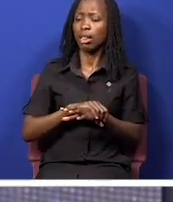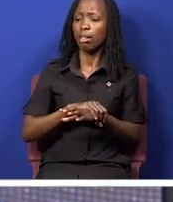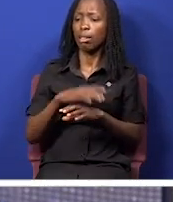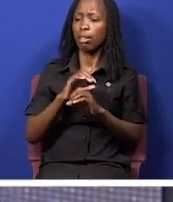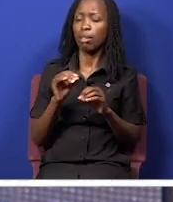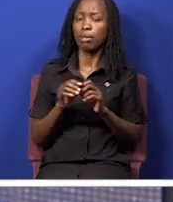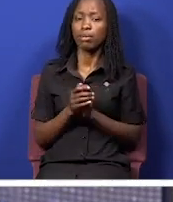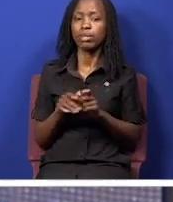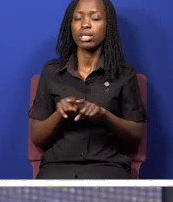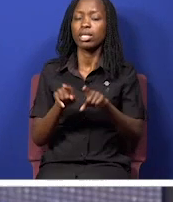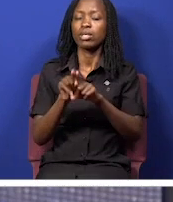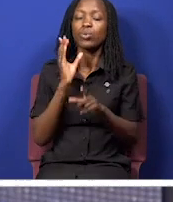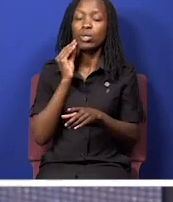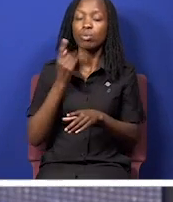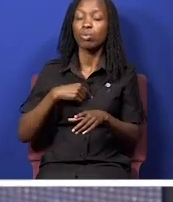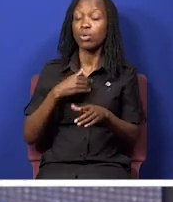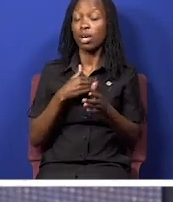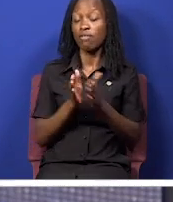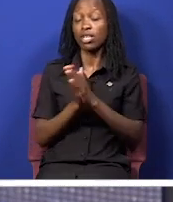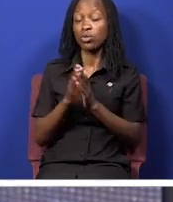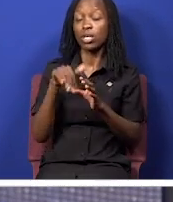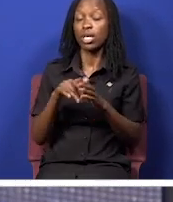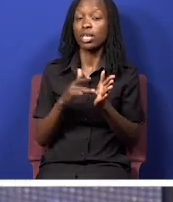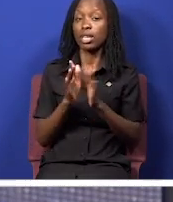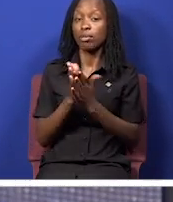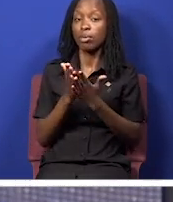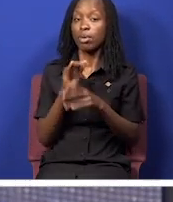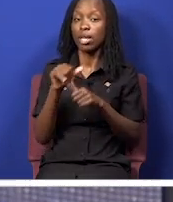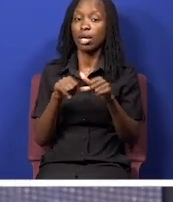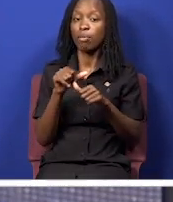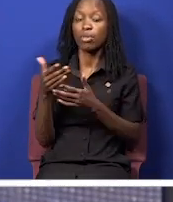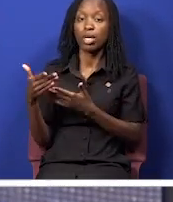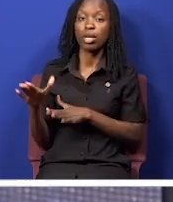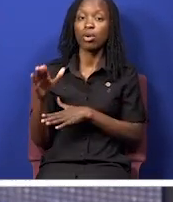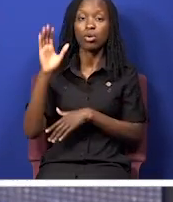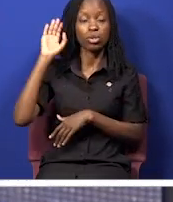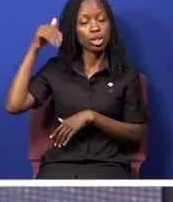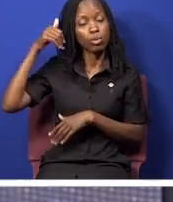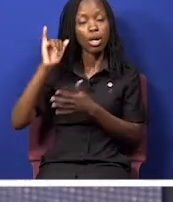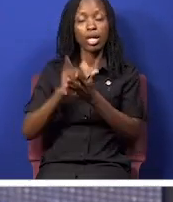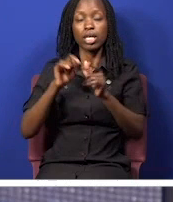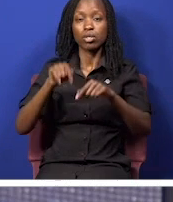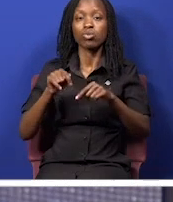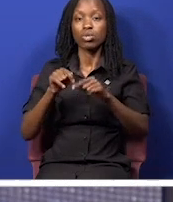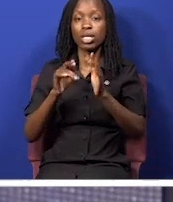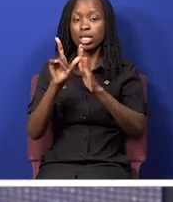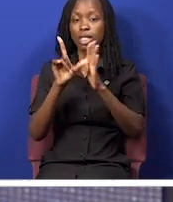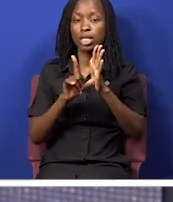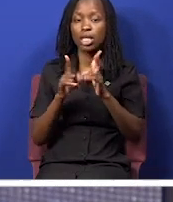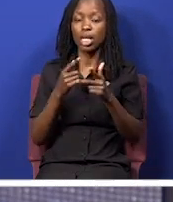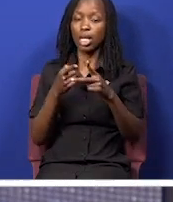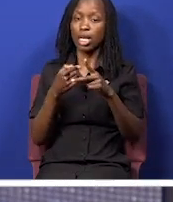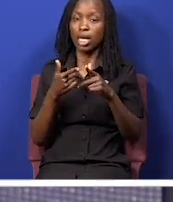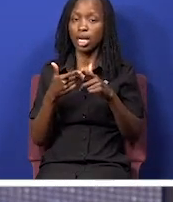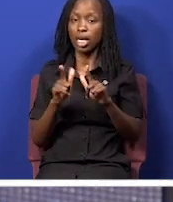sad. Similar to our experiences, there's a parable in the Bible about the lost sheep. That is our lesson today. Let us turn